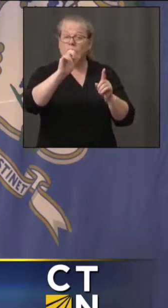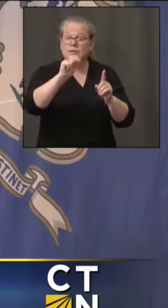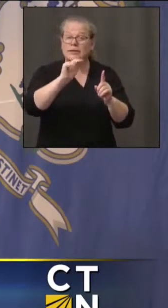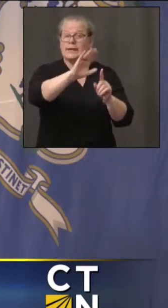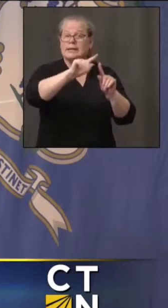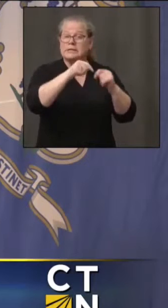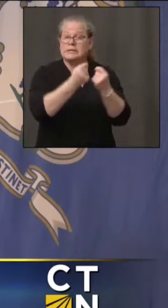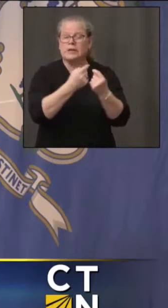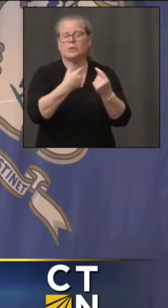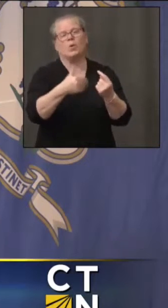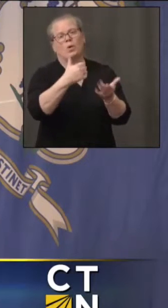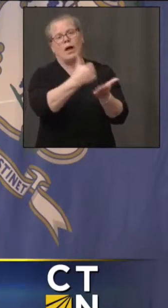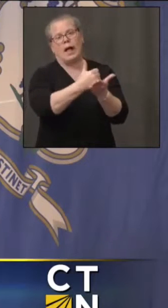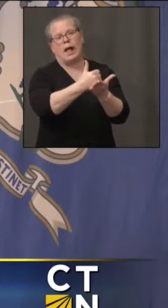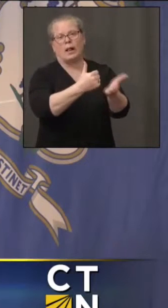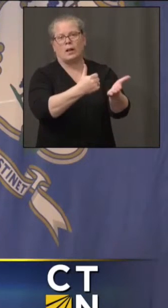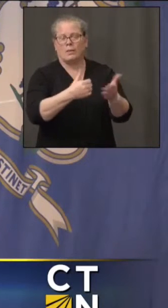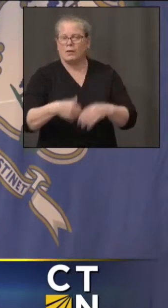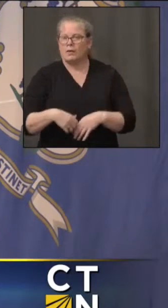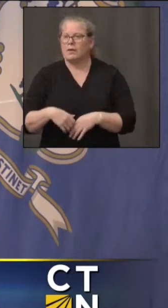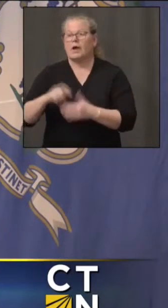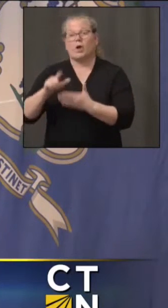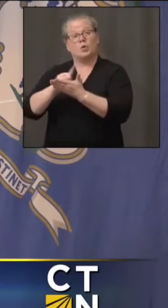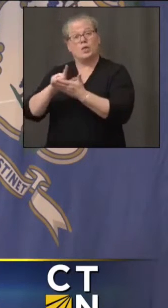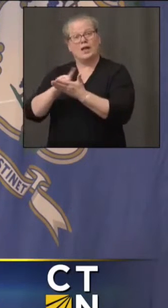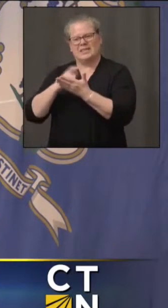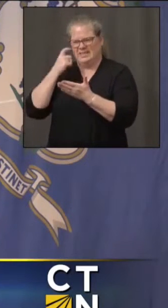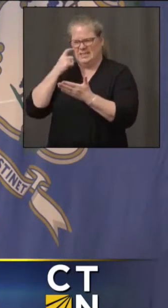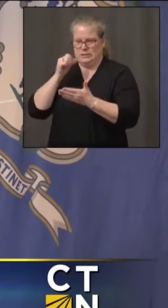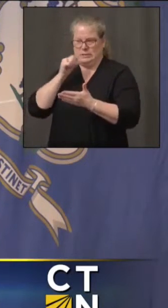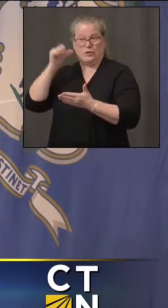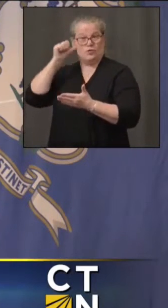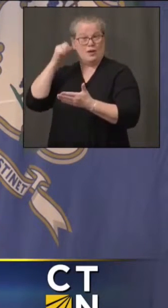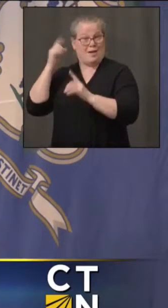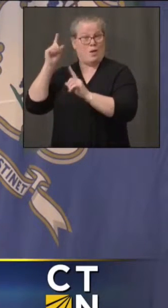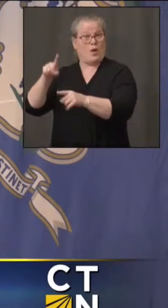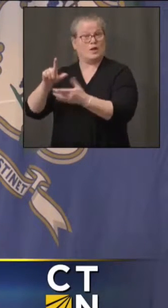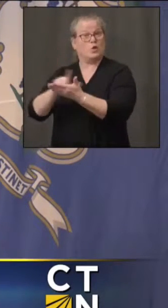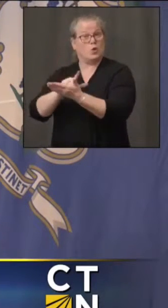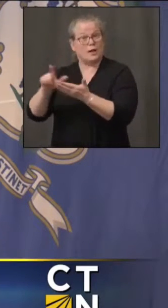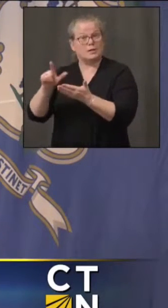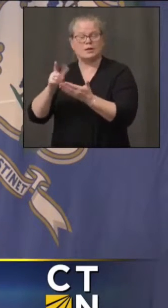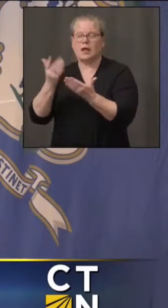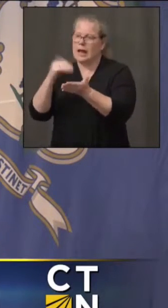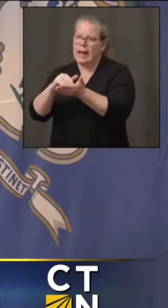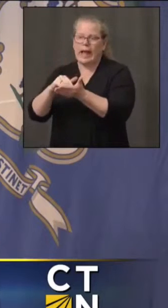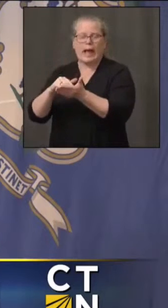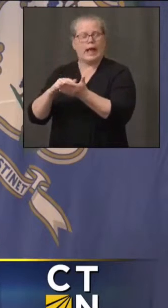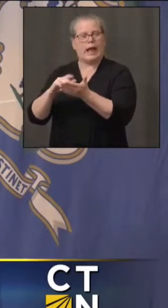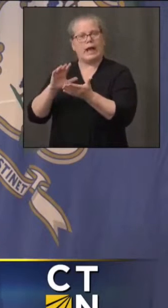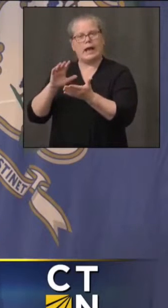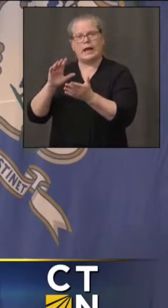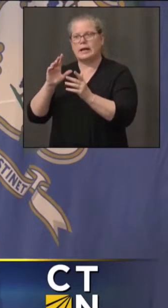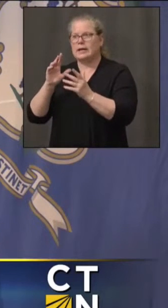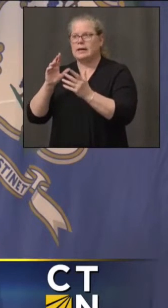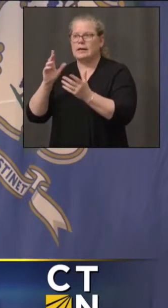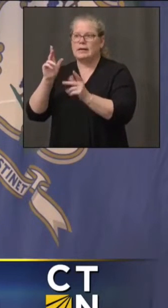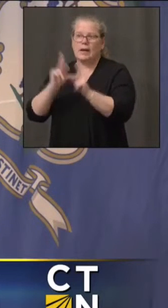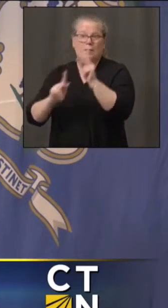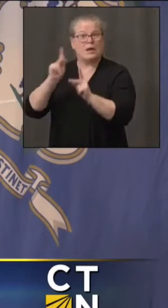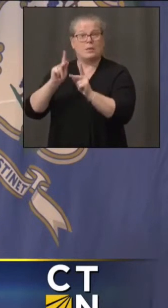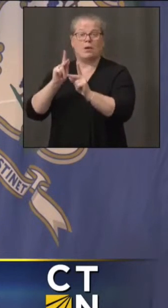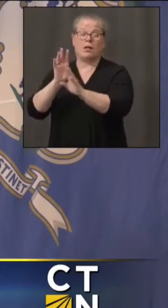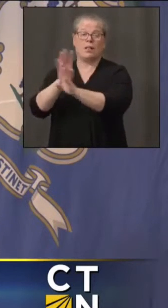was out in New London just, I think it was yesterday, and again, there were people waiting in line hours to